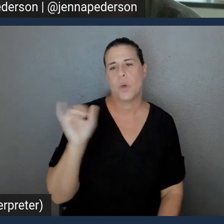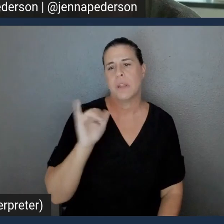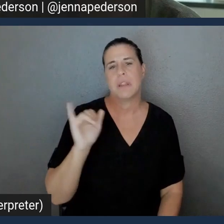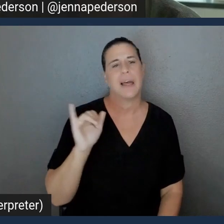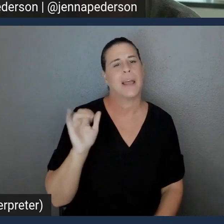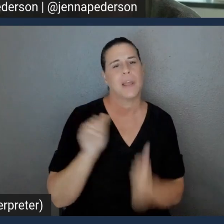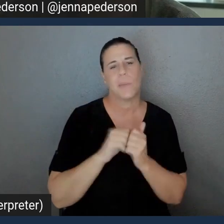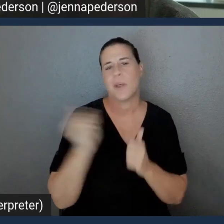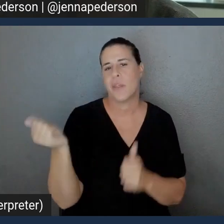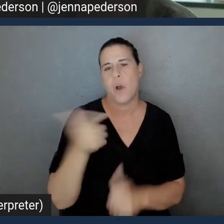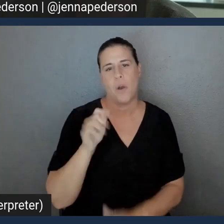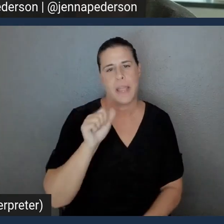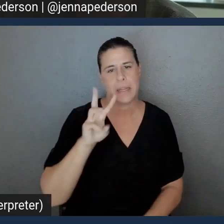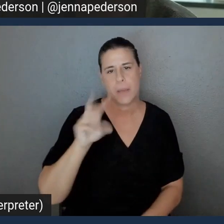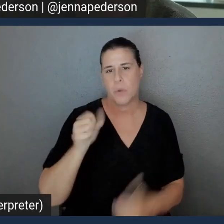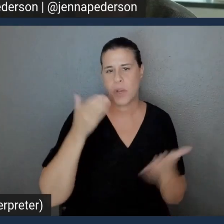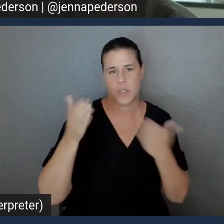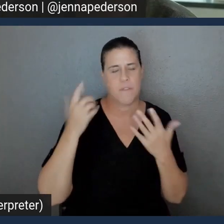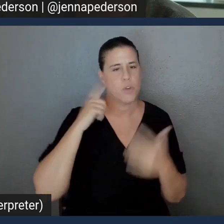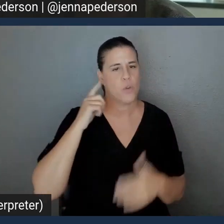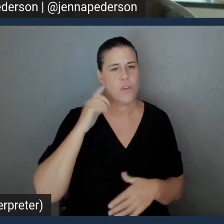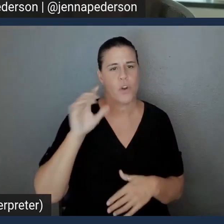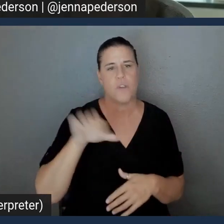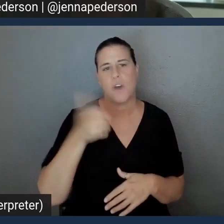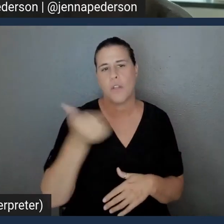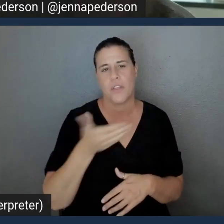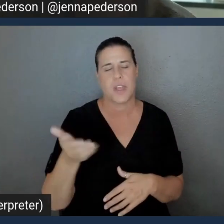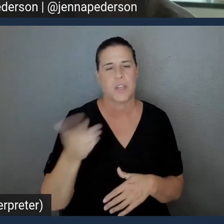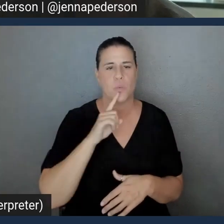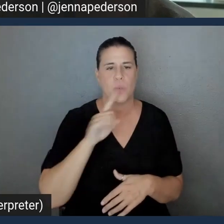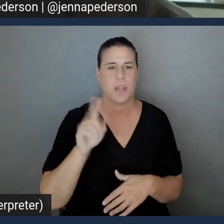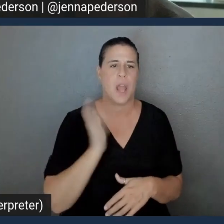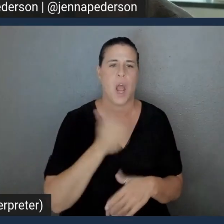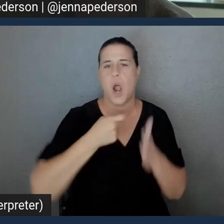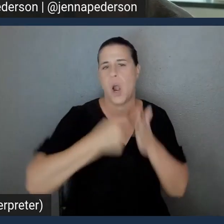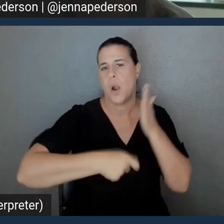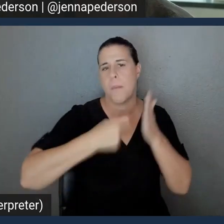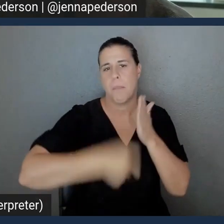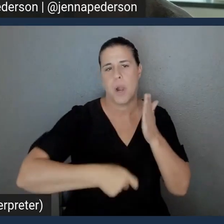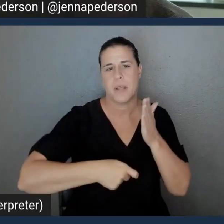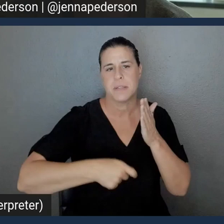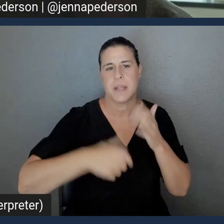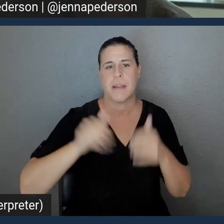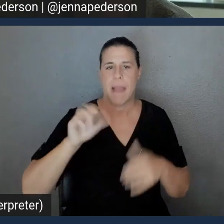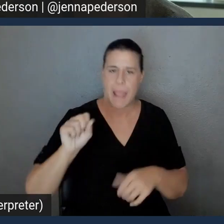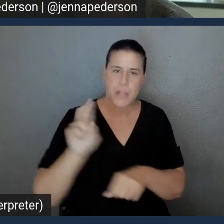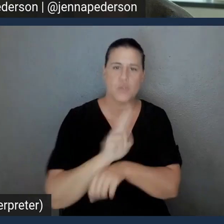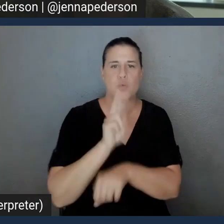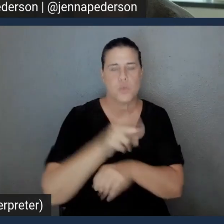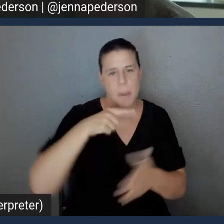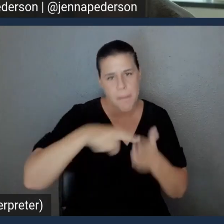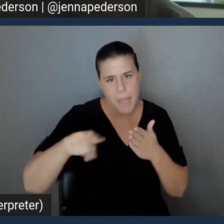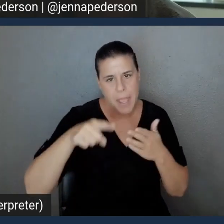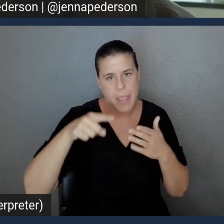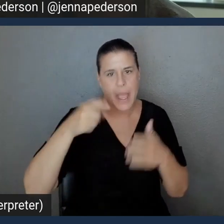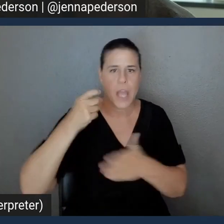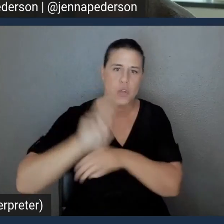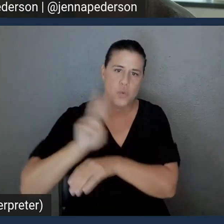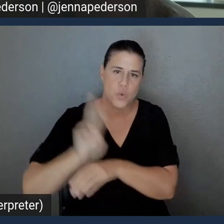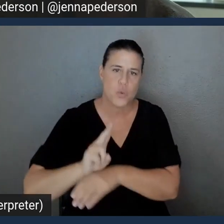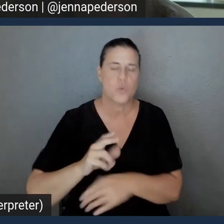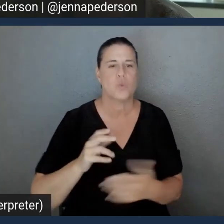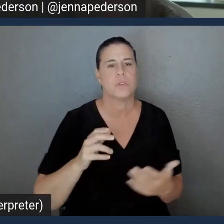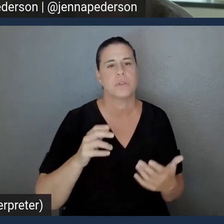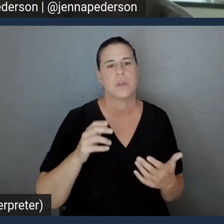all AWS services, and you've heard about S3 also, like our pricing is usage based. It's pay as you go. So there are no upfront